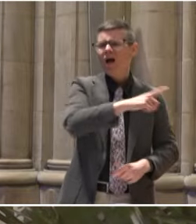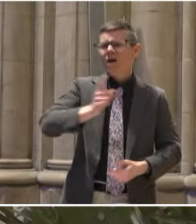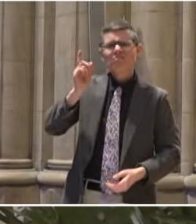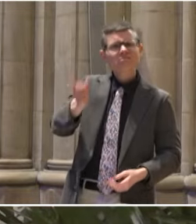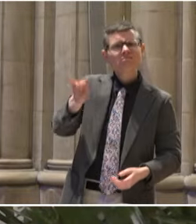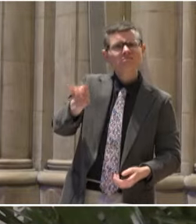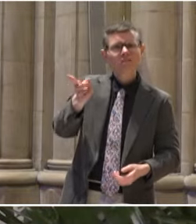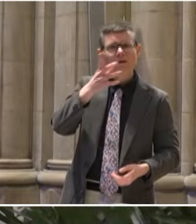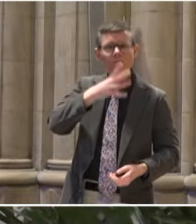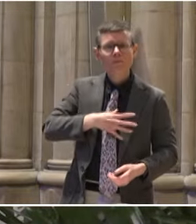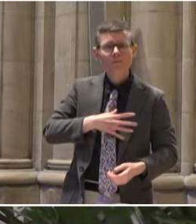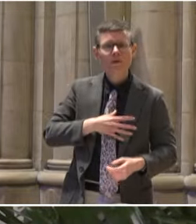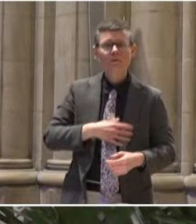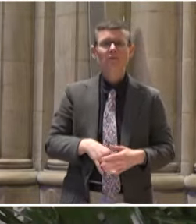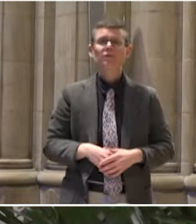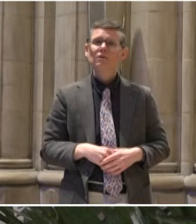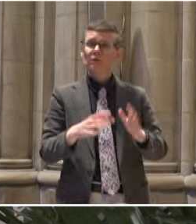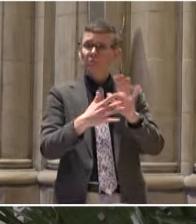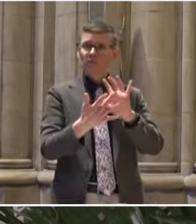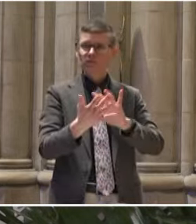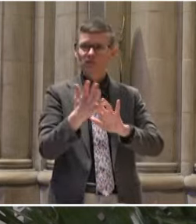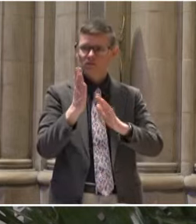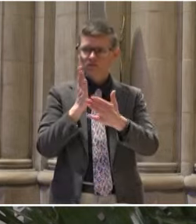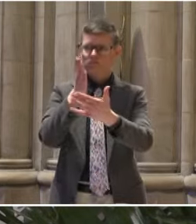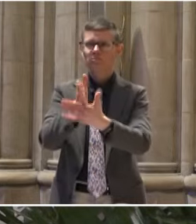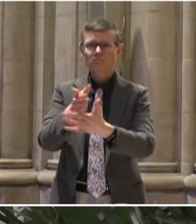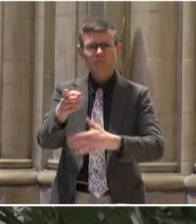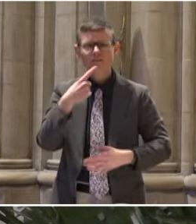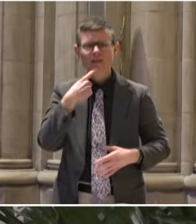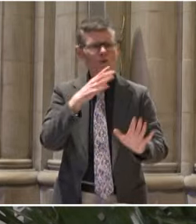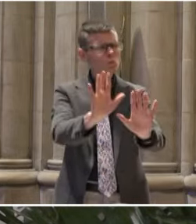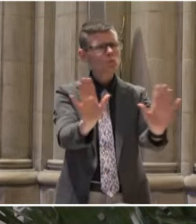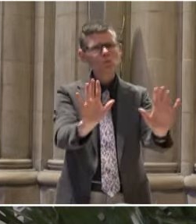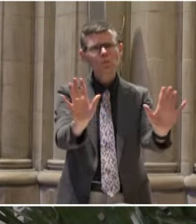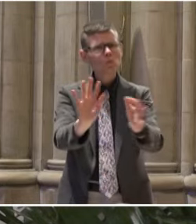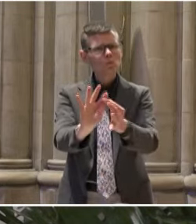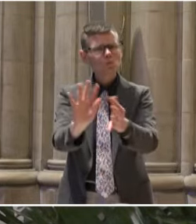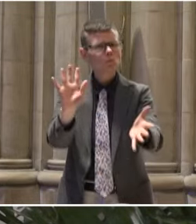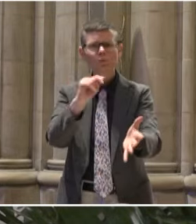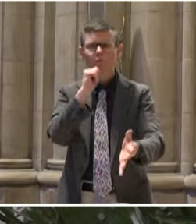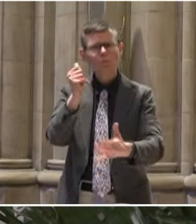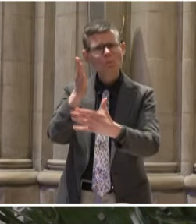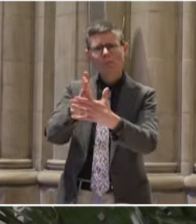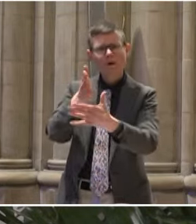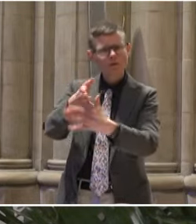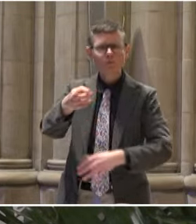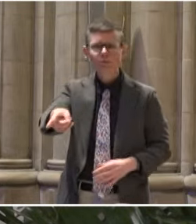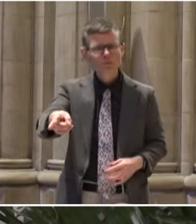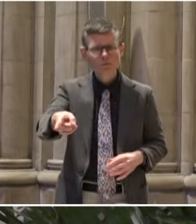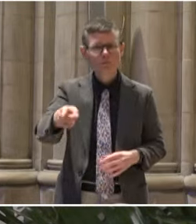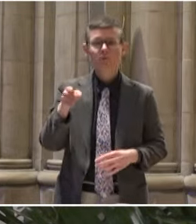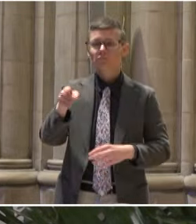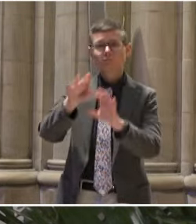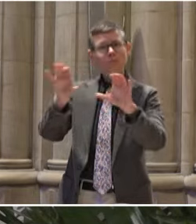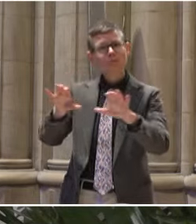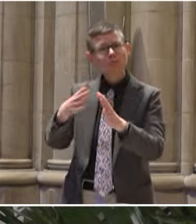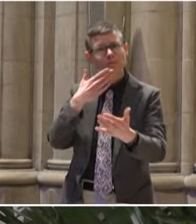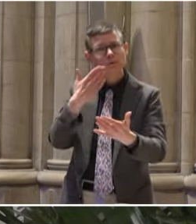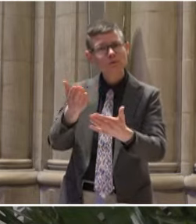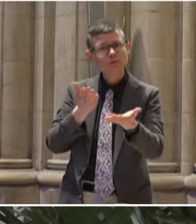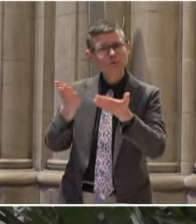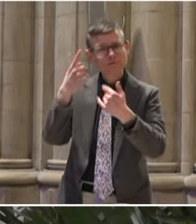But Jesus said, "Let her alone. Why do you trouble her? She has performed a good service